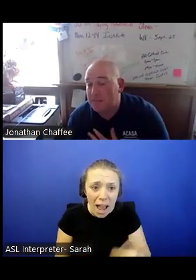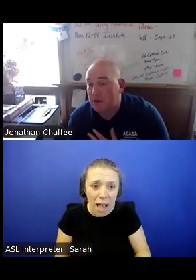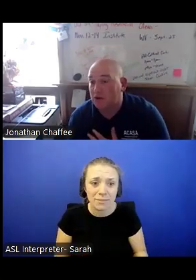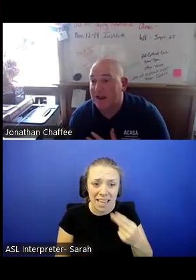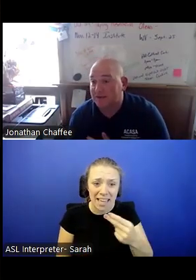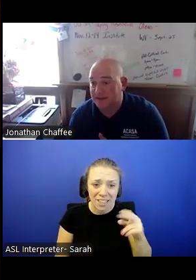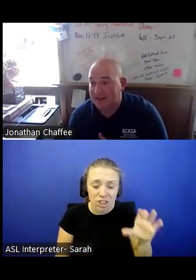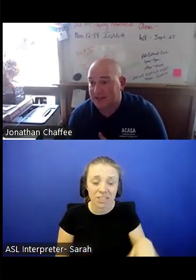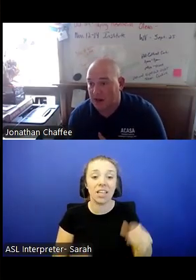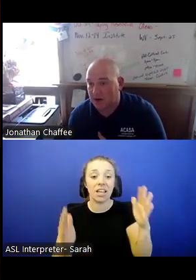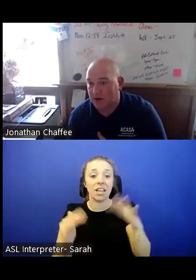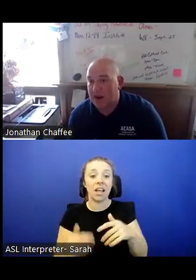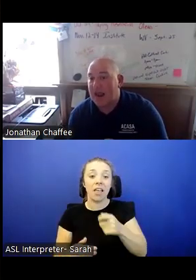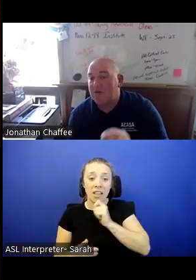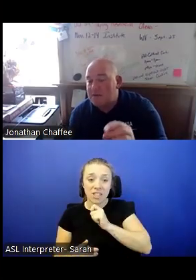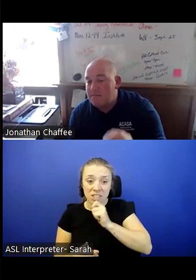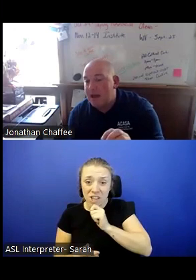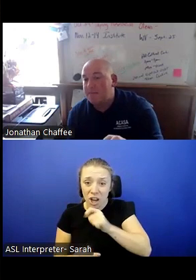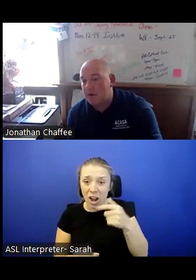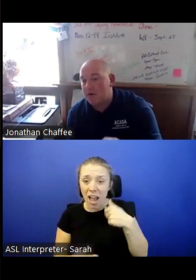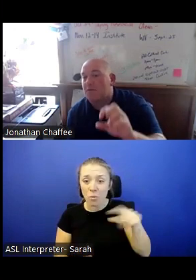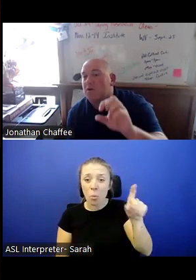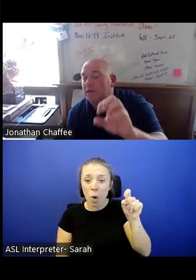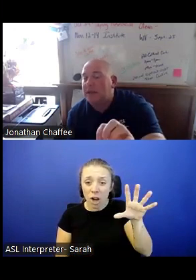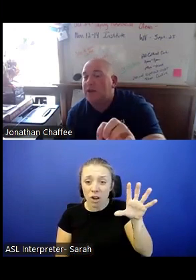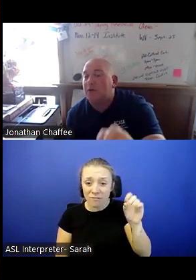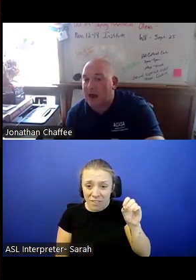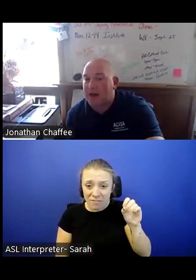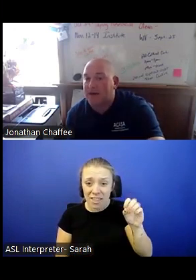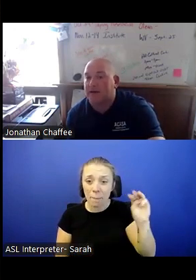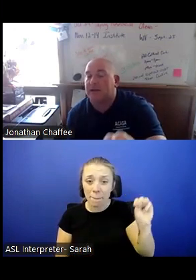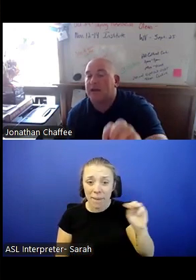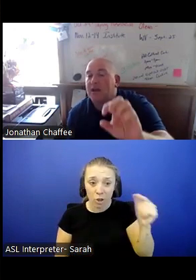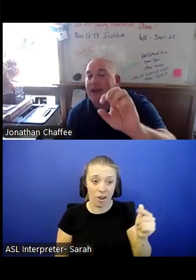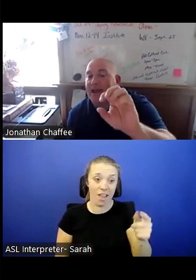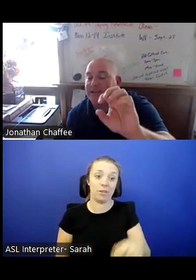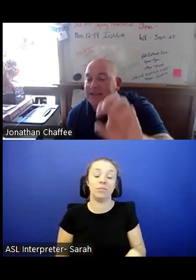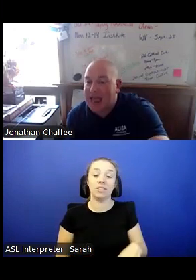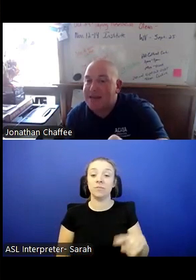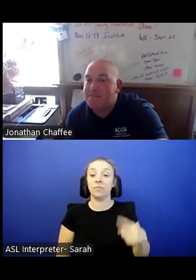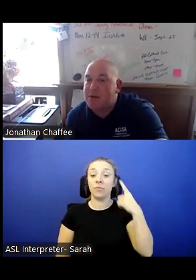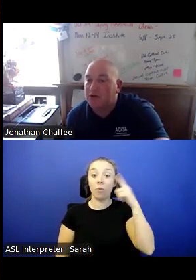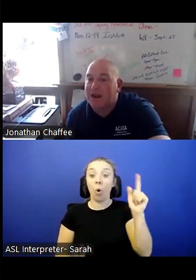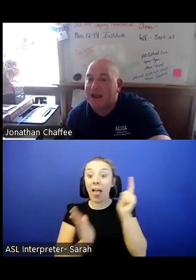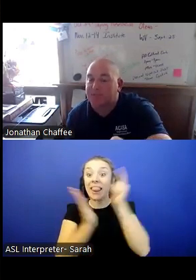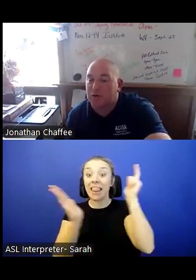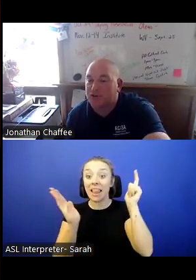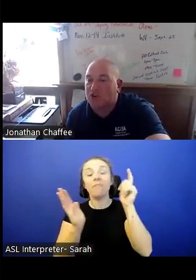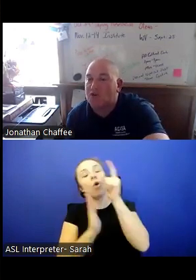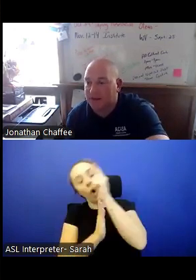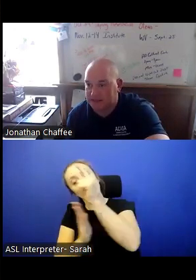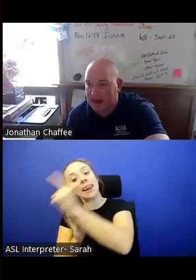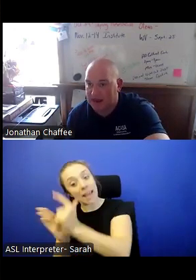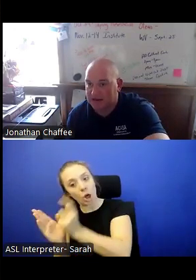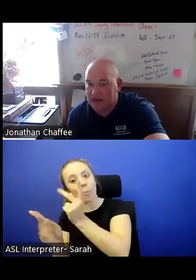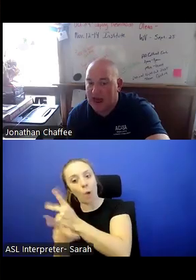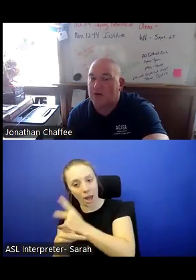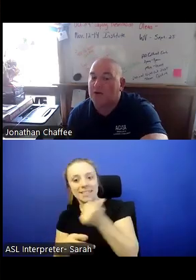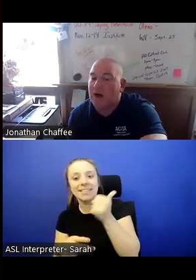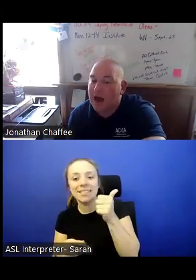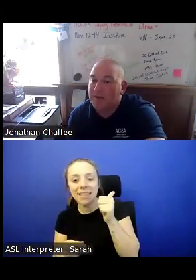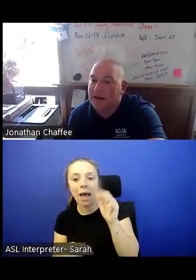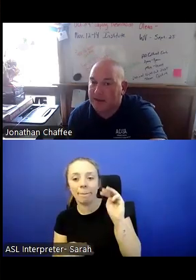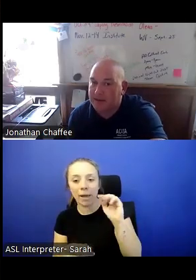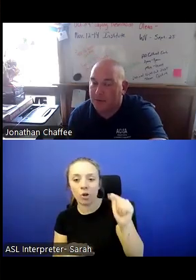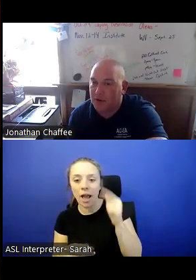150 milligrams in that sucker. And remember, for a legal product, it's 10 milligrams per serving size. I